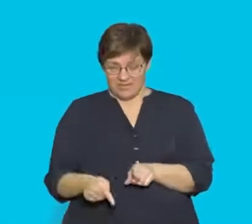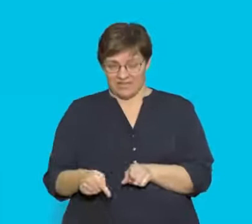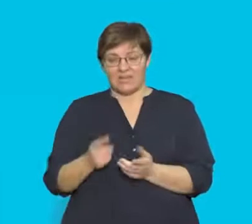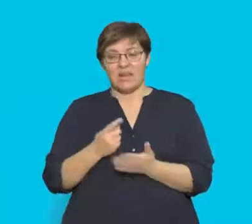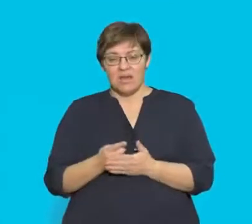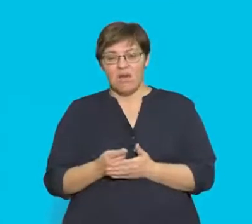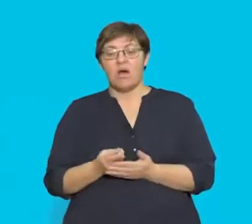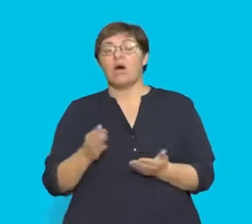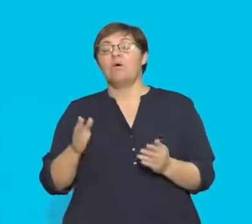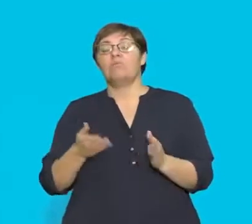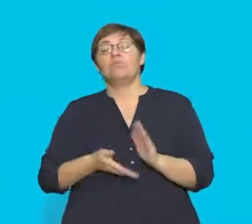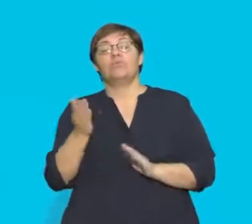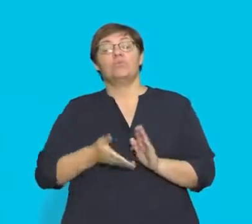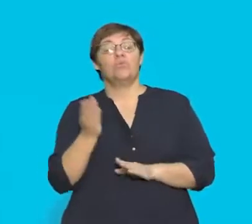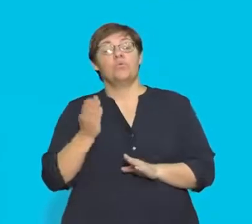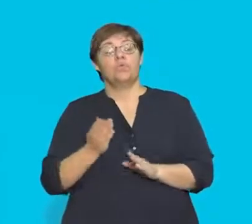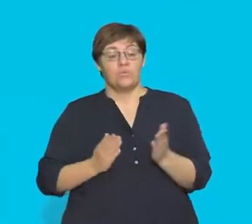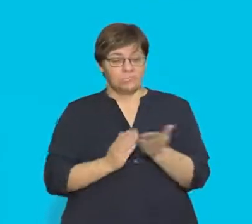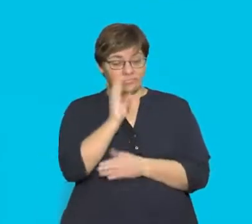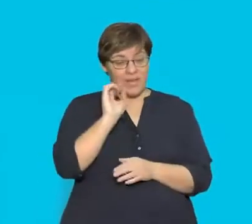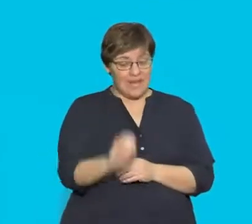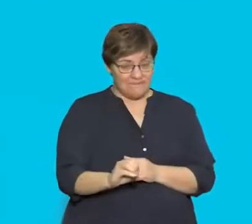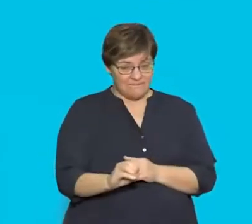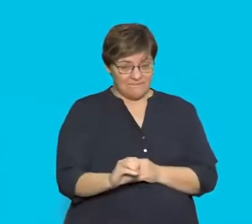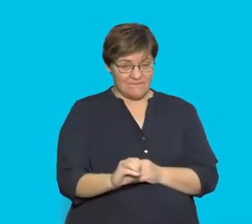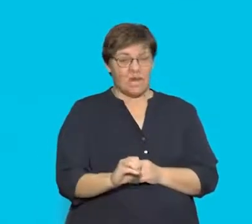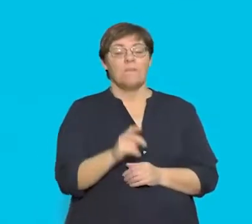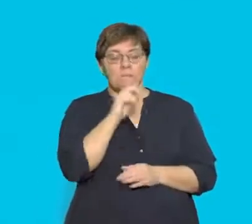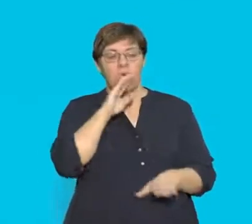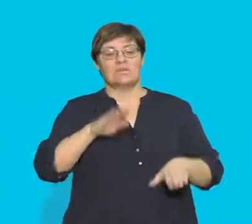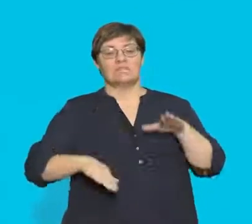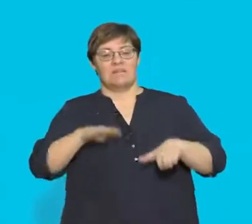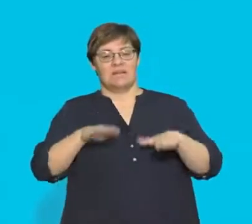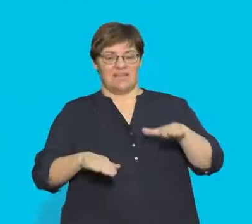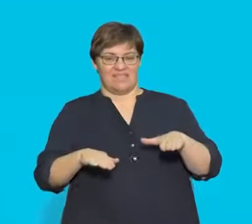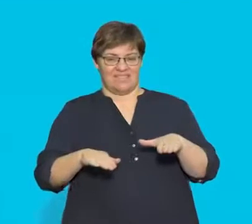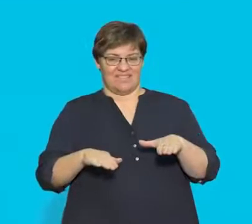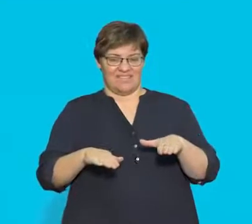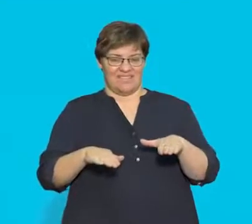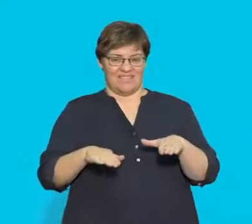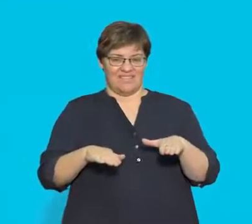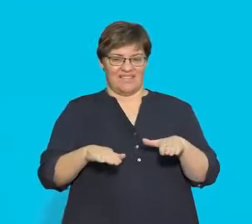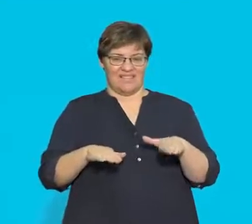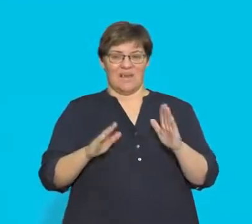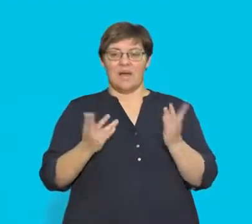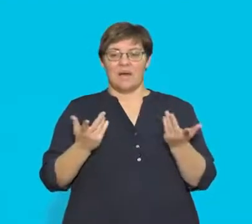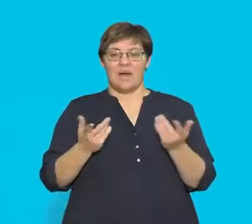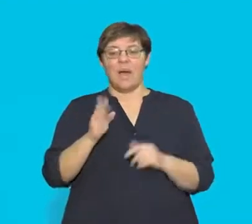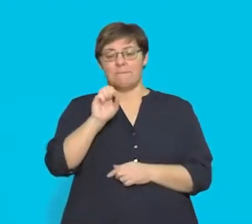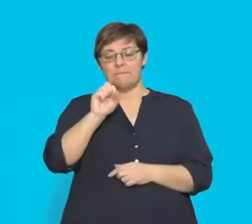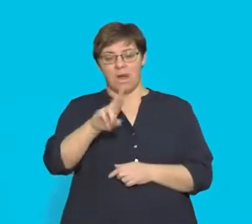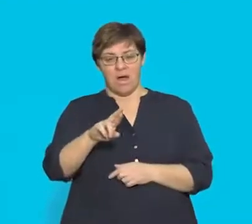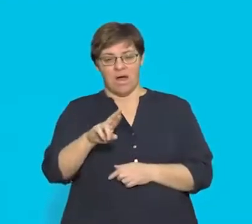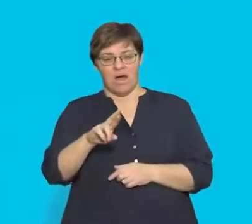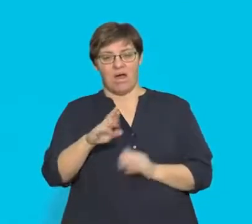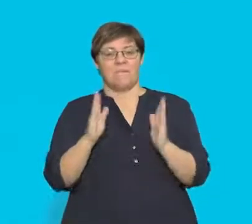forming something that, while the current is passing through the loop, is very similar to a magnet,